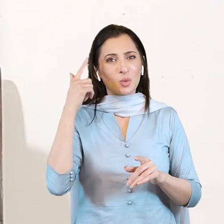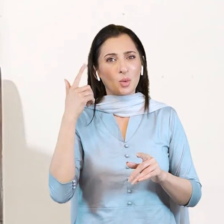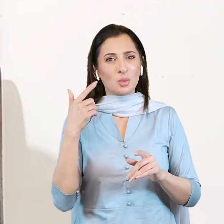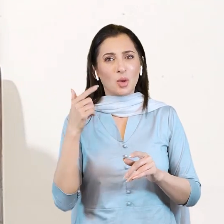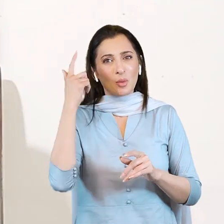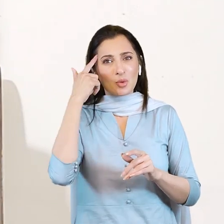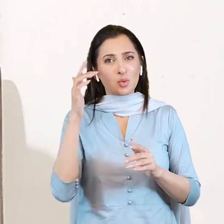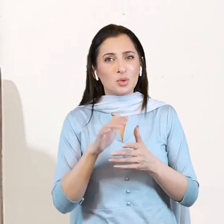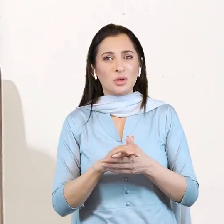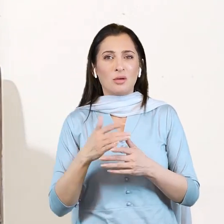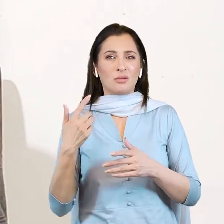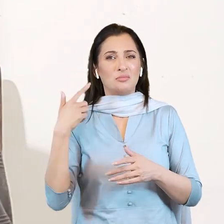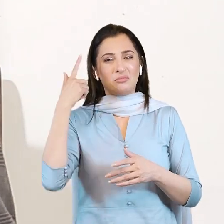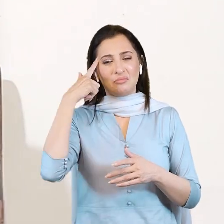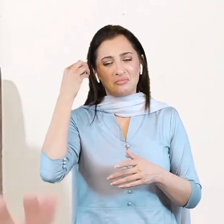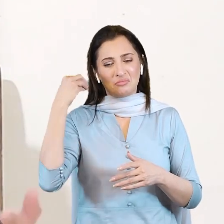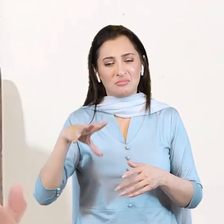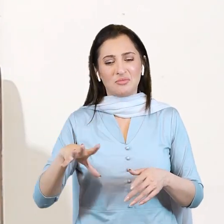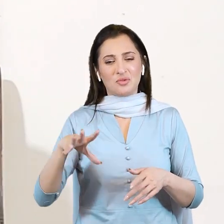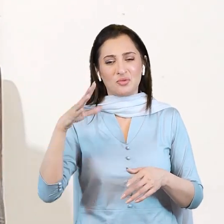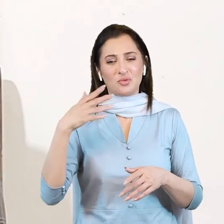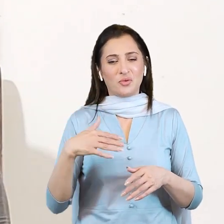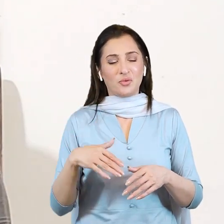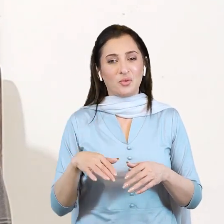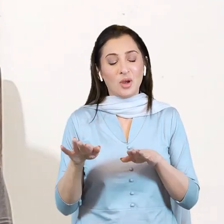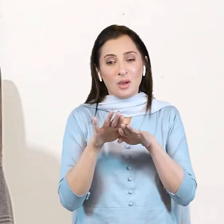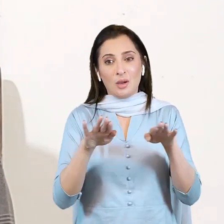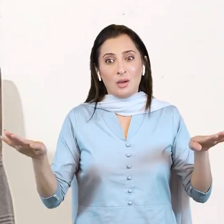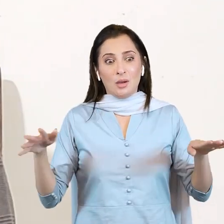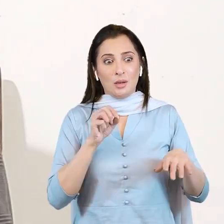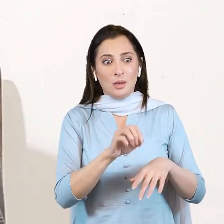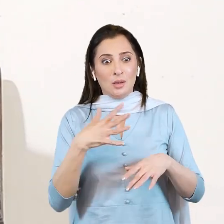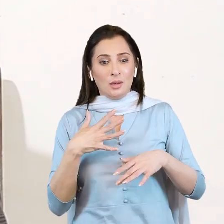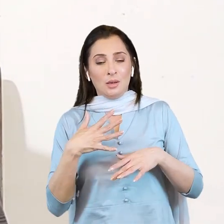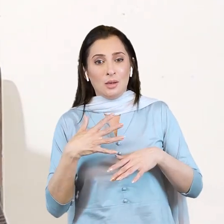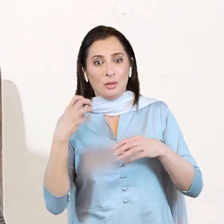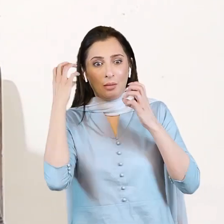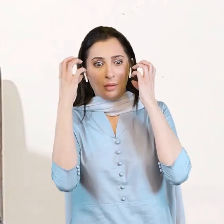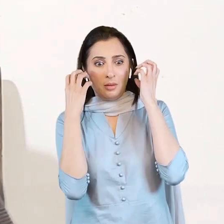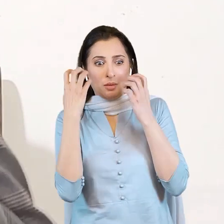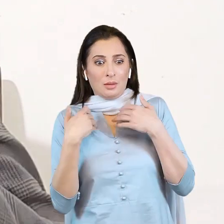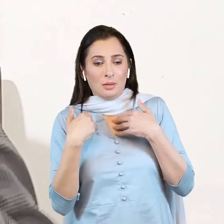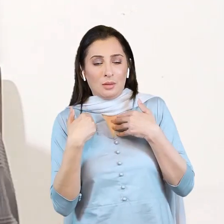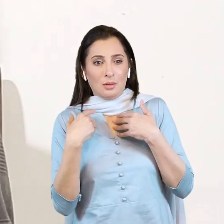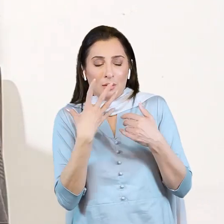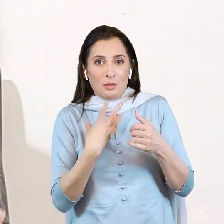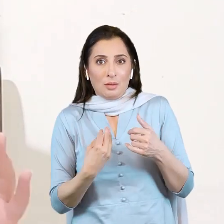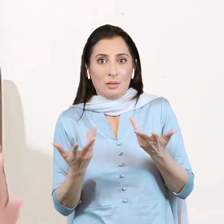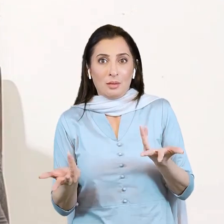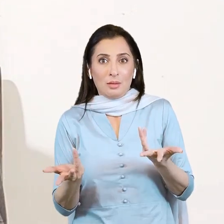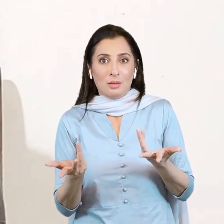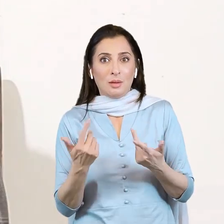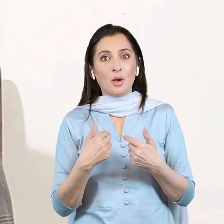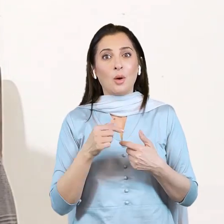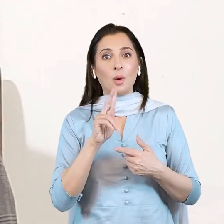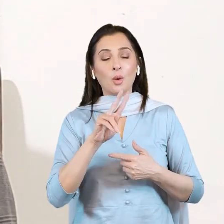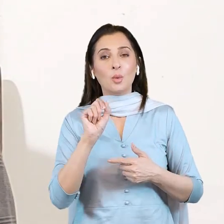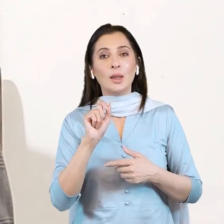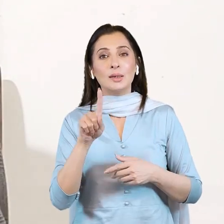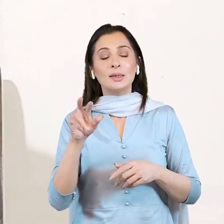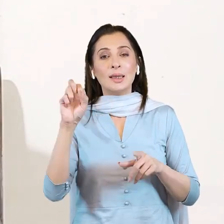World Championship winner was announced that I gave it another try. When Romana J. Smith stood on the World Championship